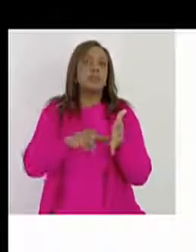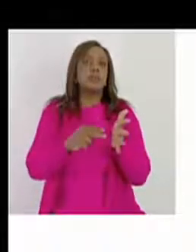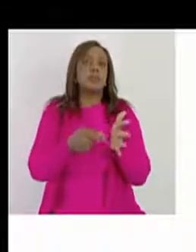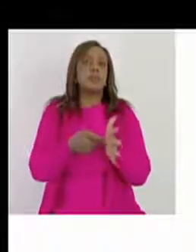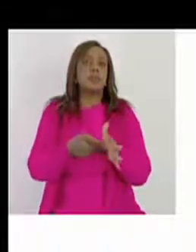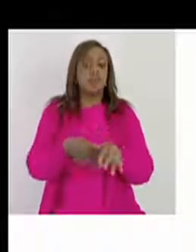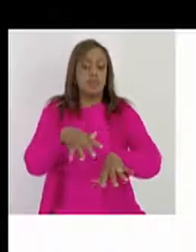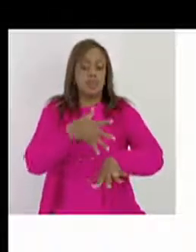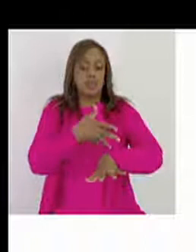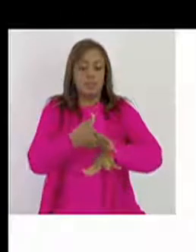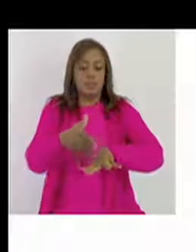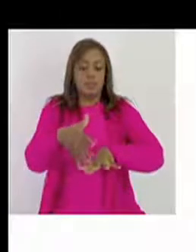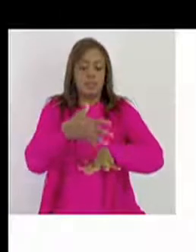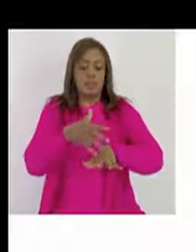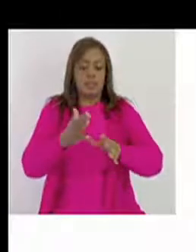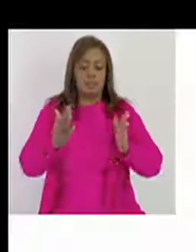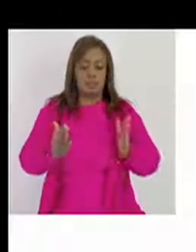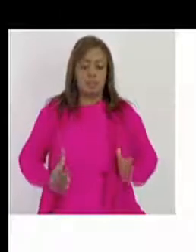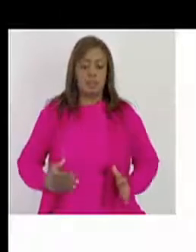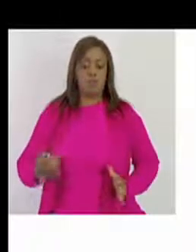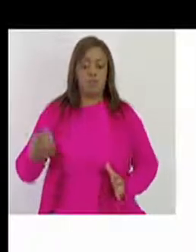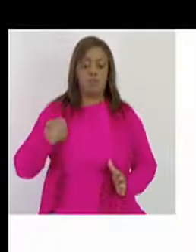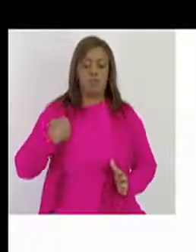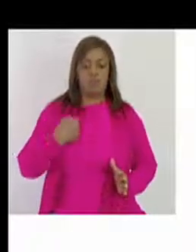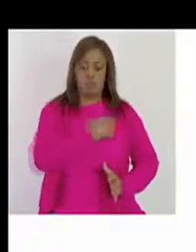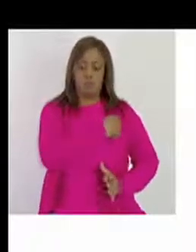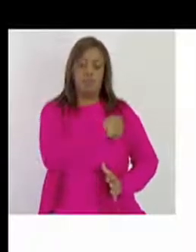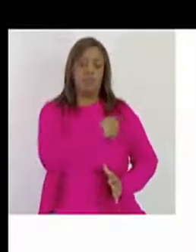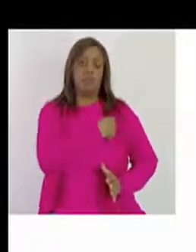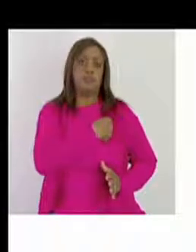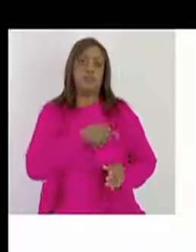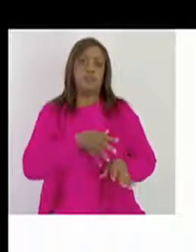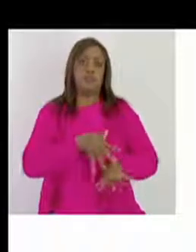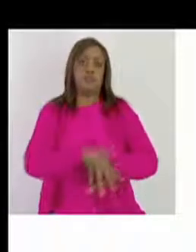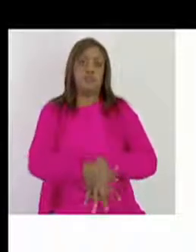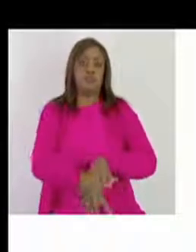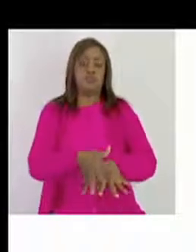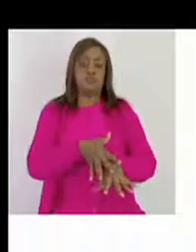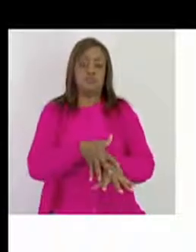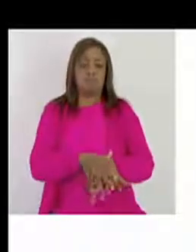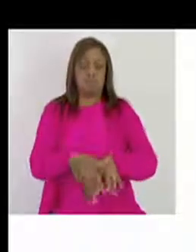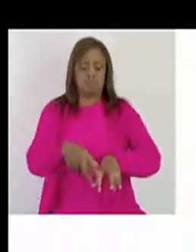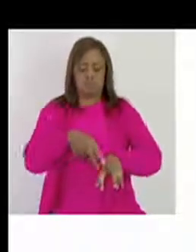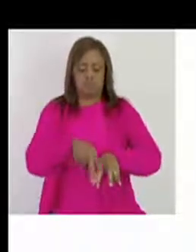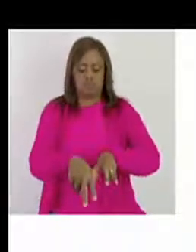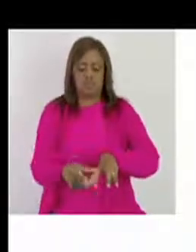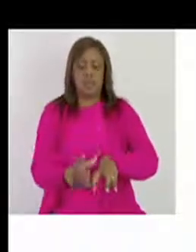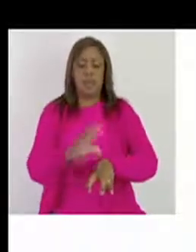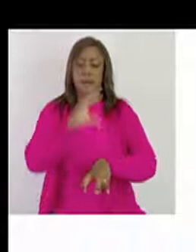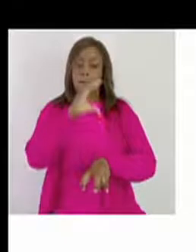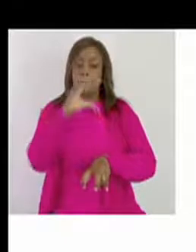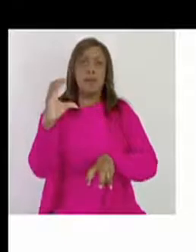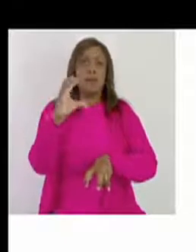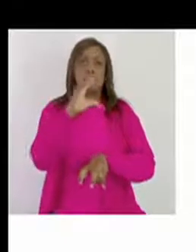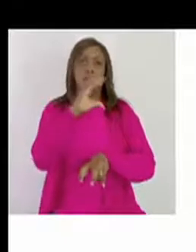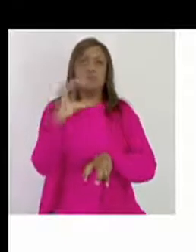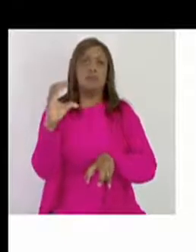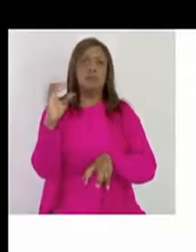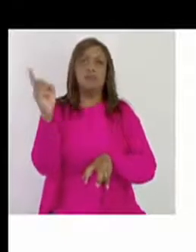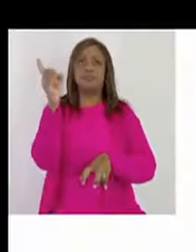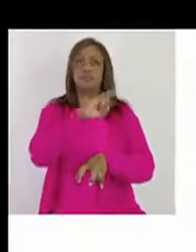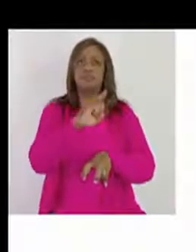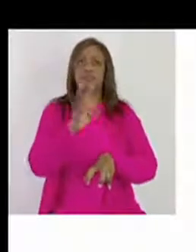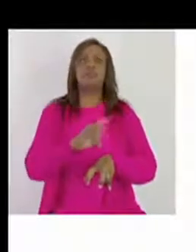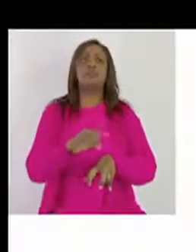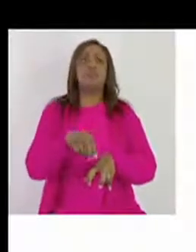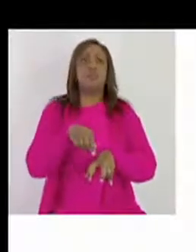and unfertilized egg through the vagina. It occurs monthly from puberty to menopause